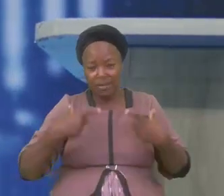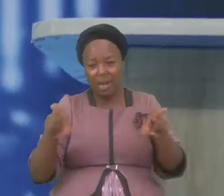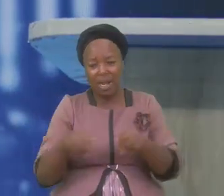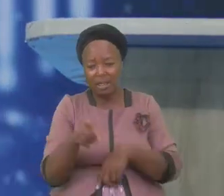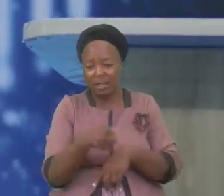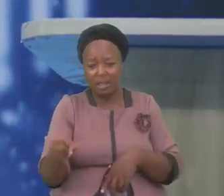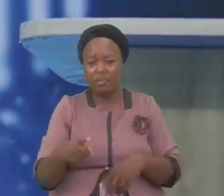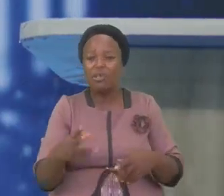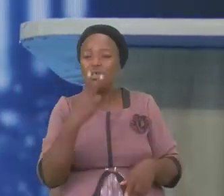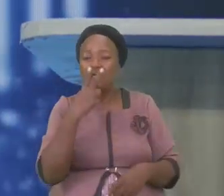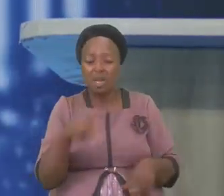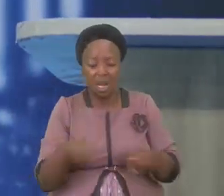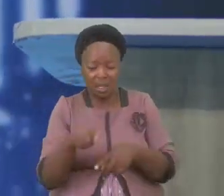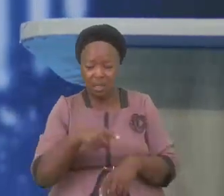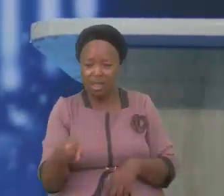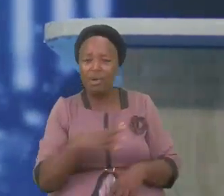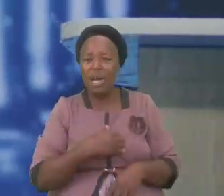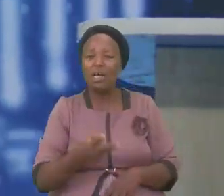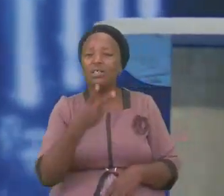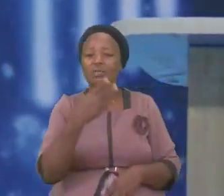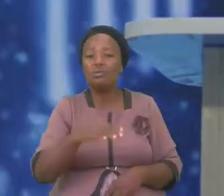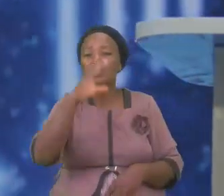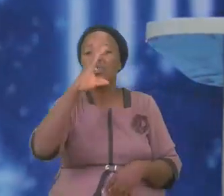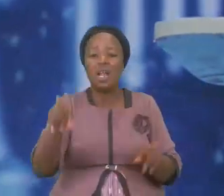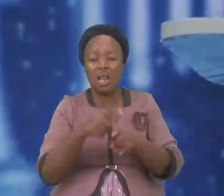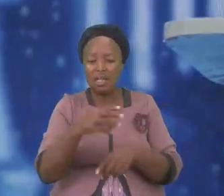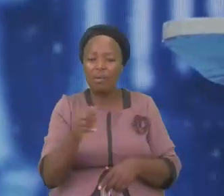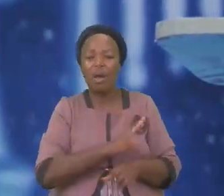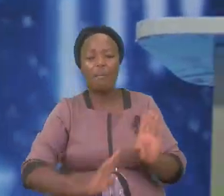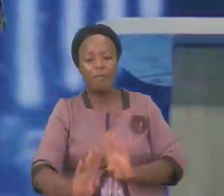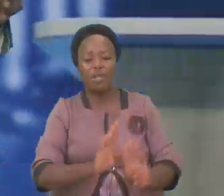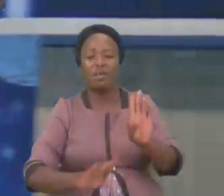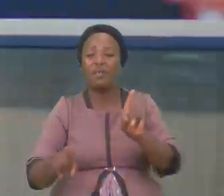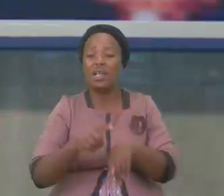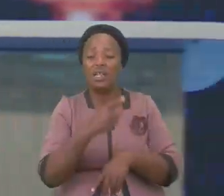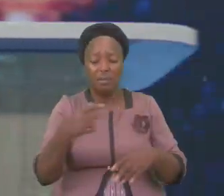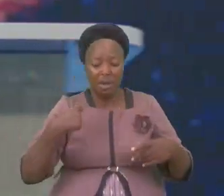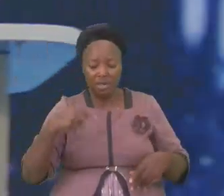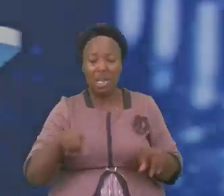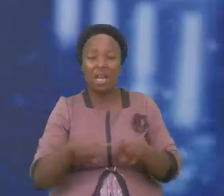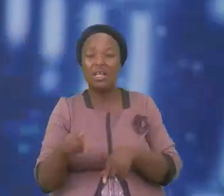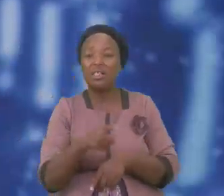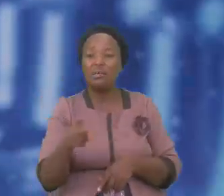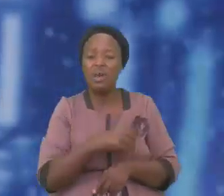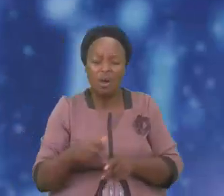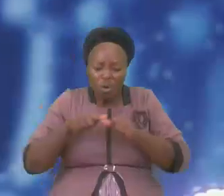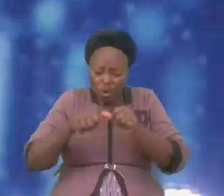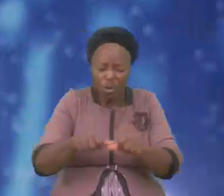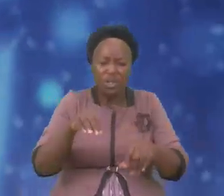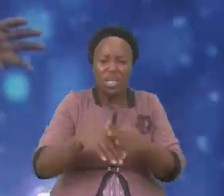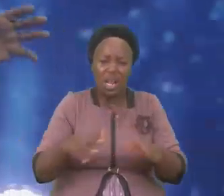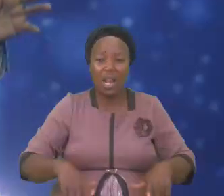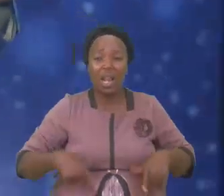them, dresses like them, carry on life like them, there'll be no rest. There is